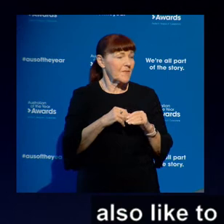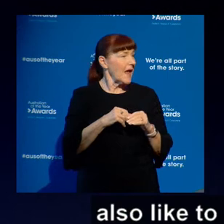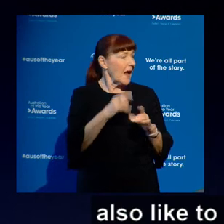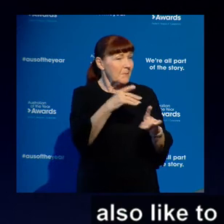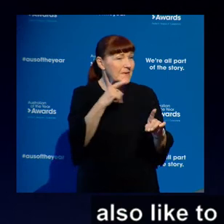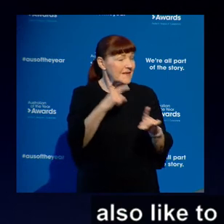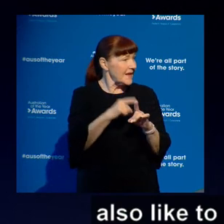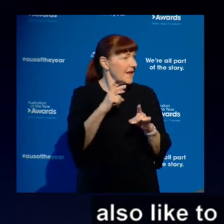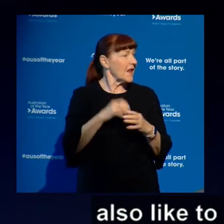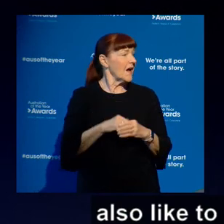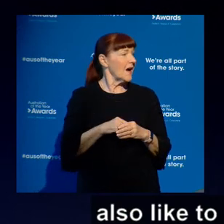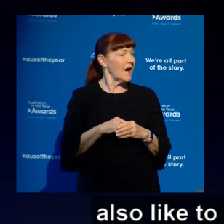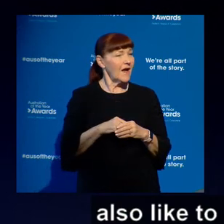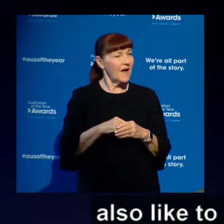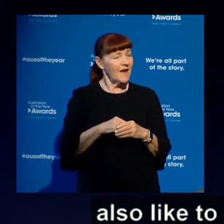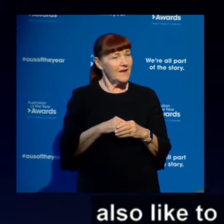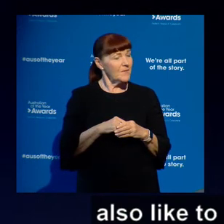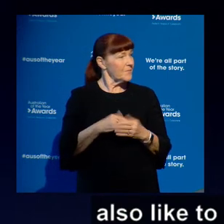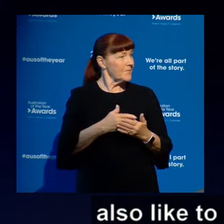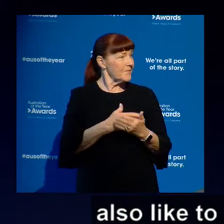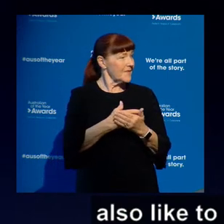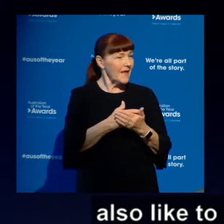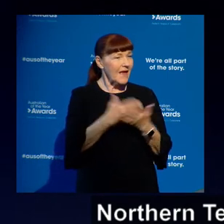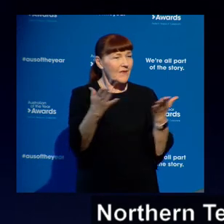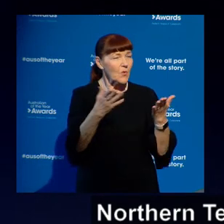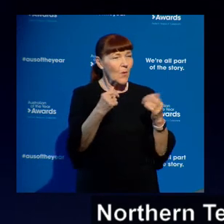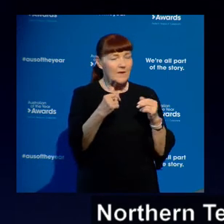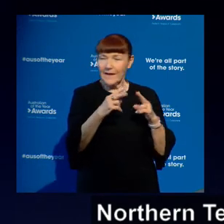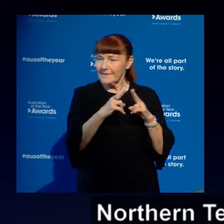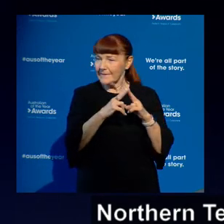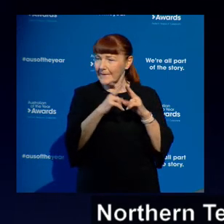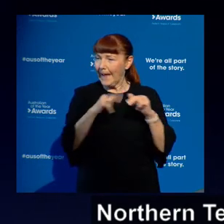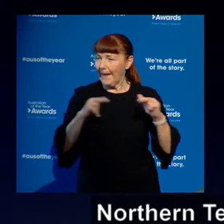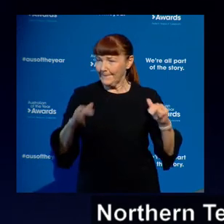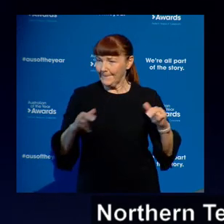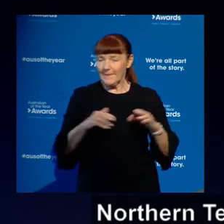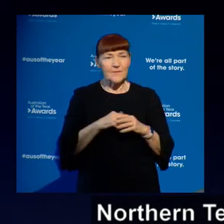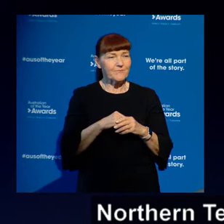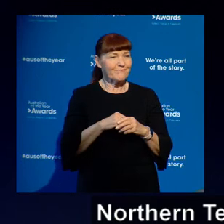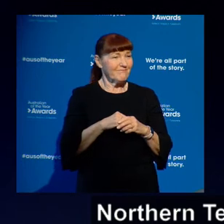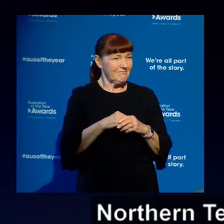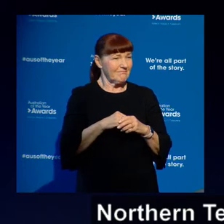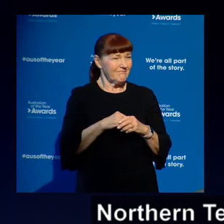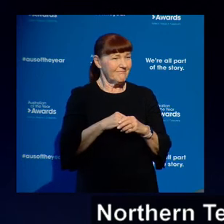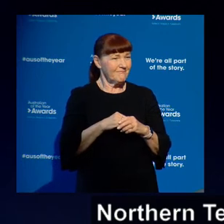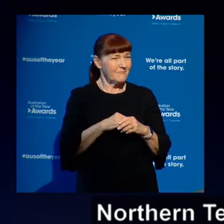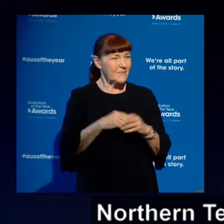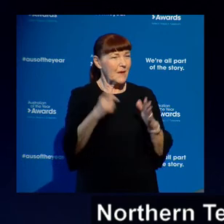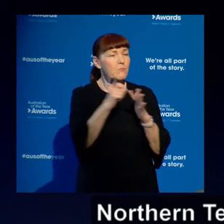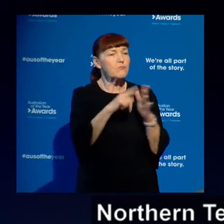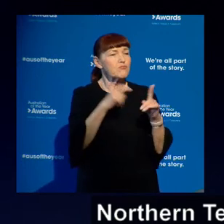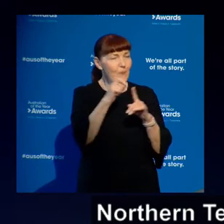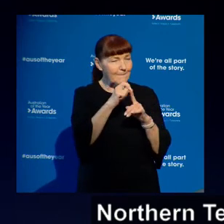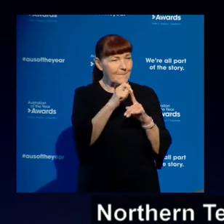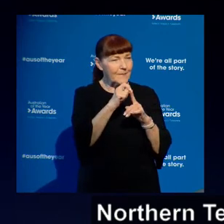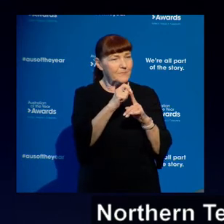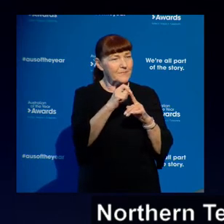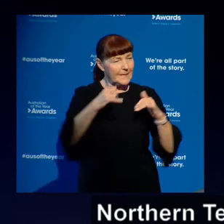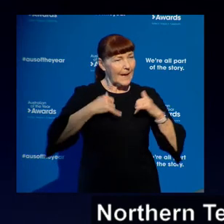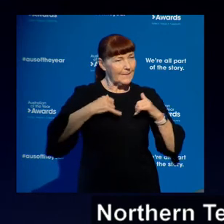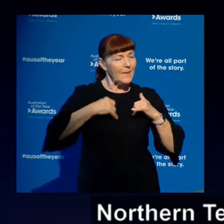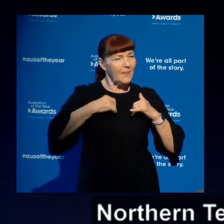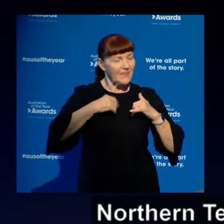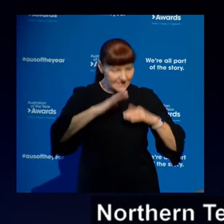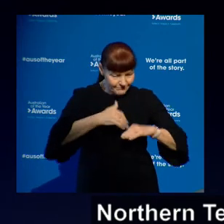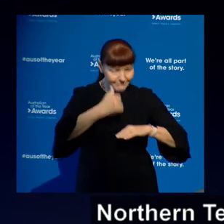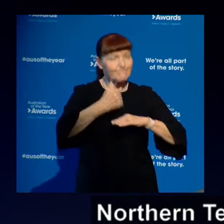in particular, everybody at Prep Camp. These people set me on my life's path and are